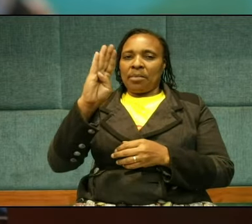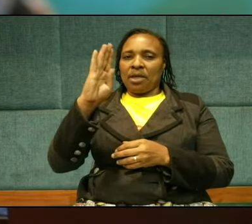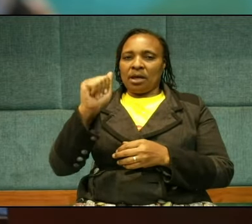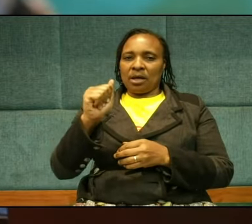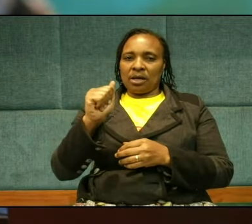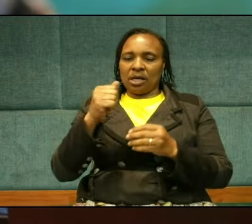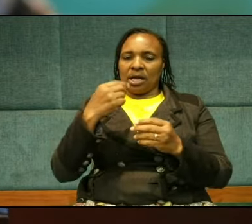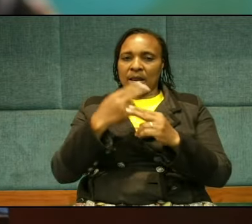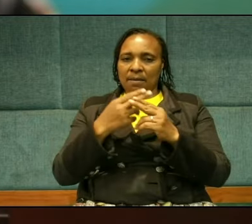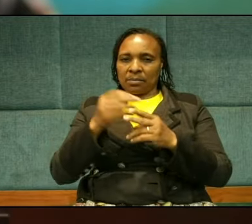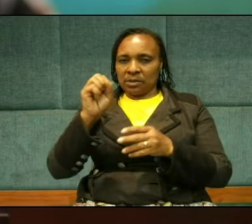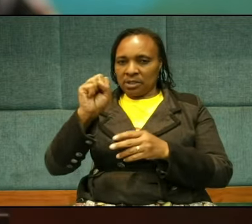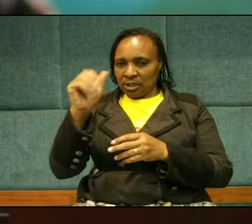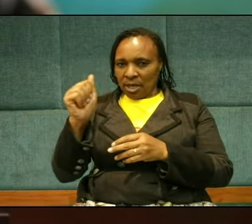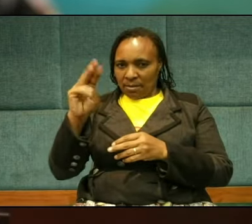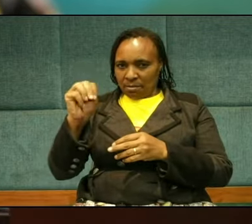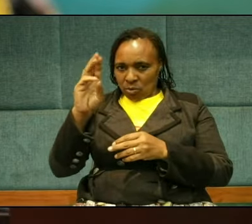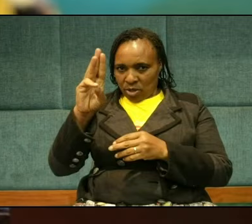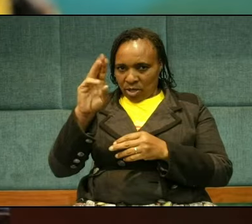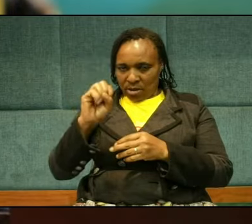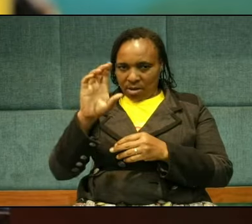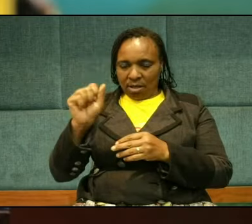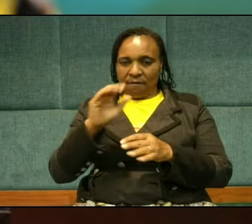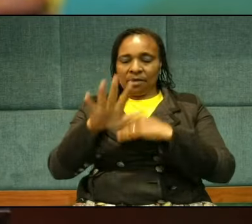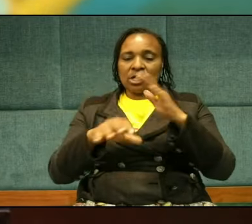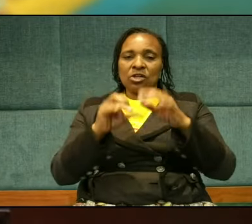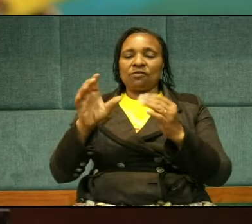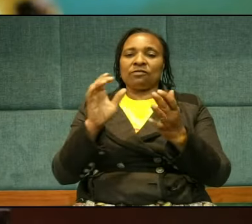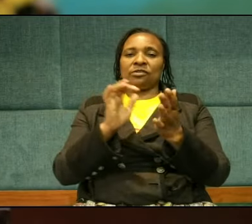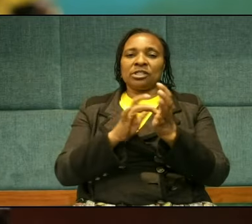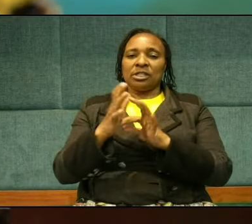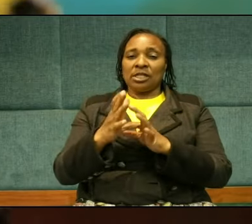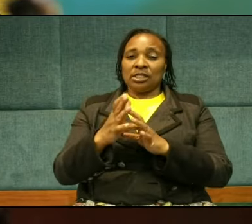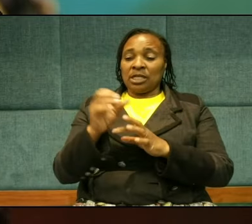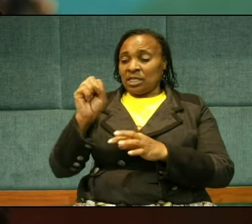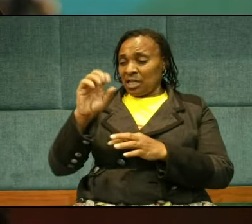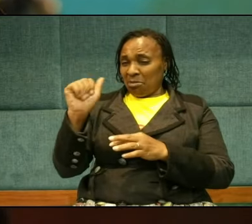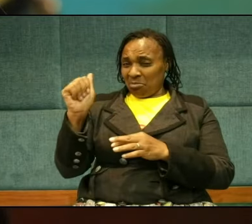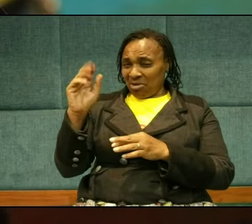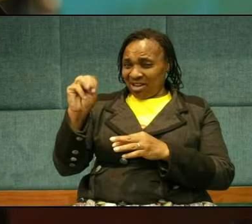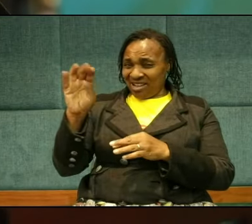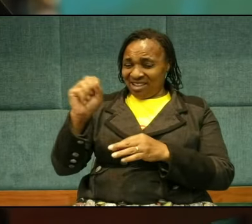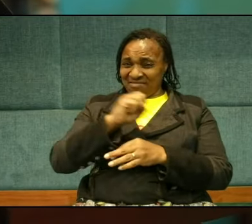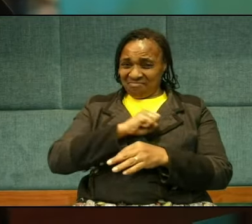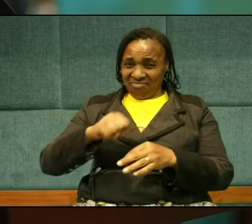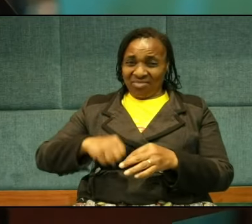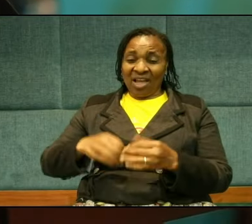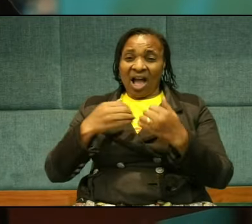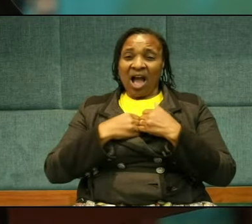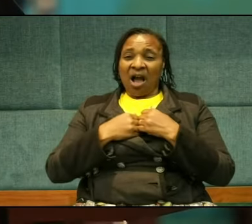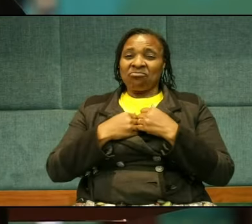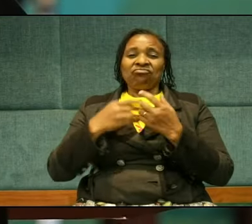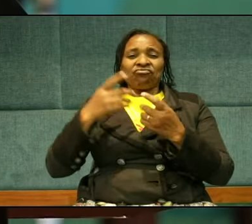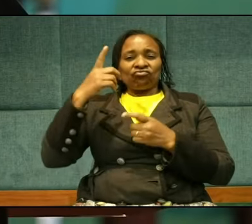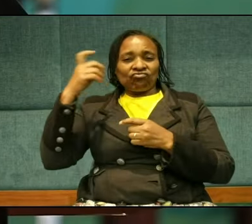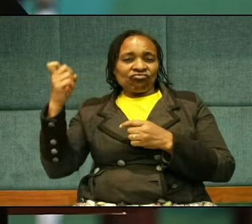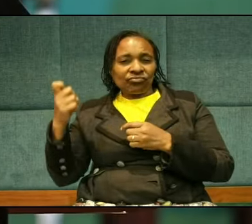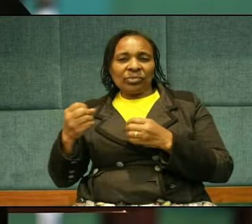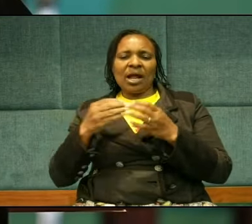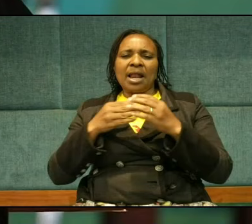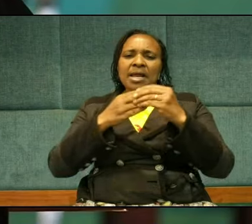Samuel, to the feet of Jesus. Samuel had a big dream when he was 7. He dreamed of leading